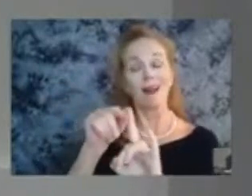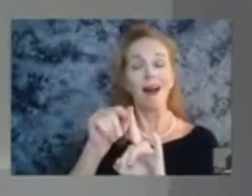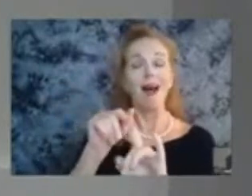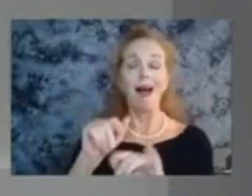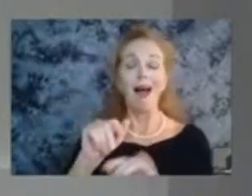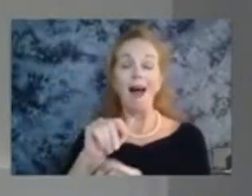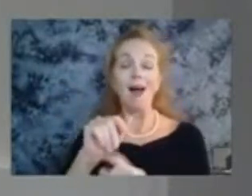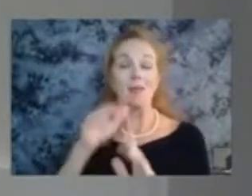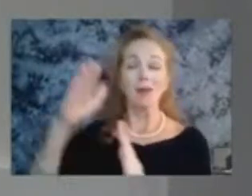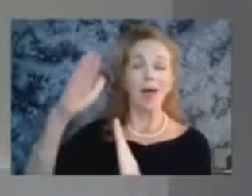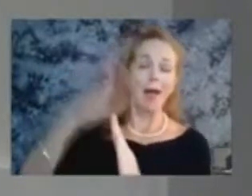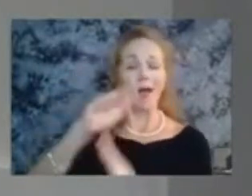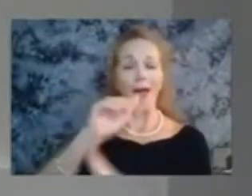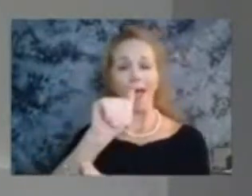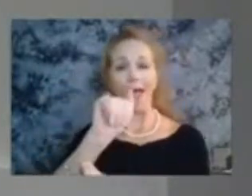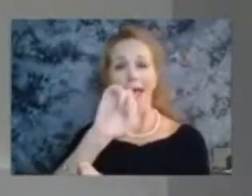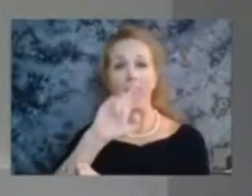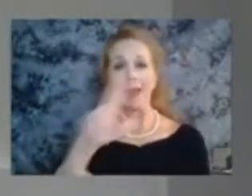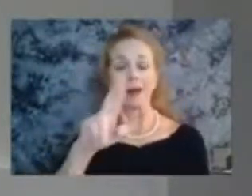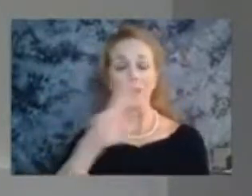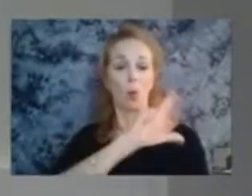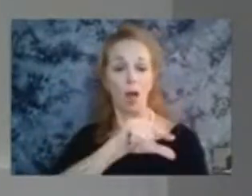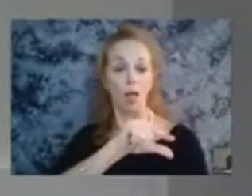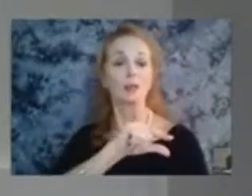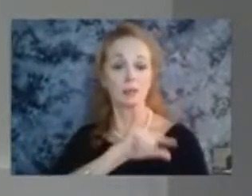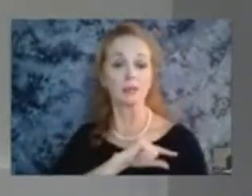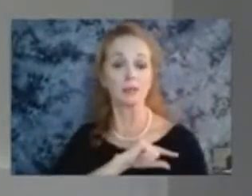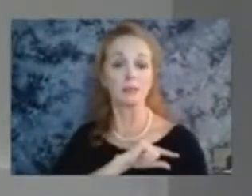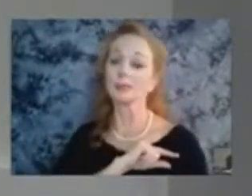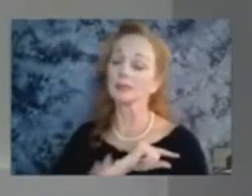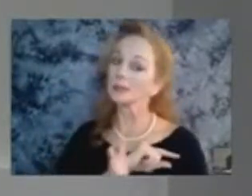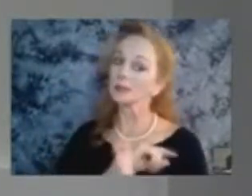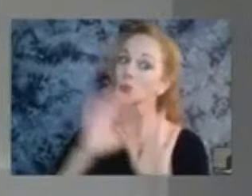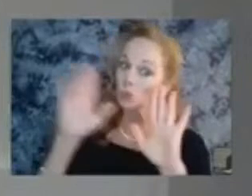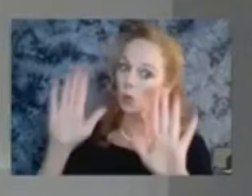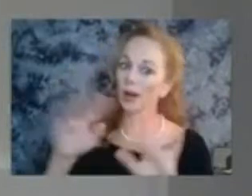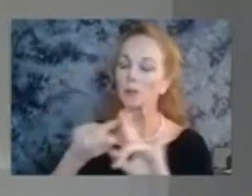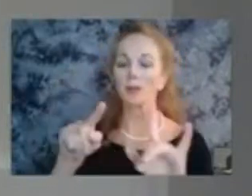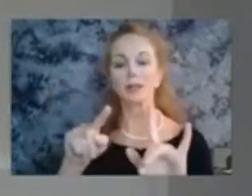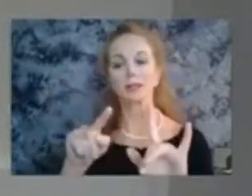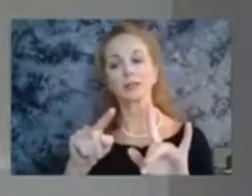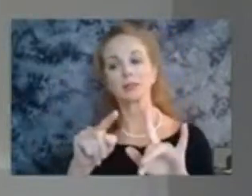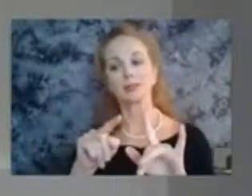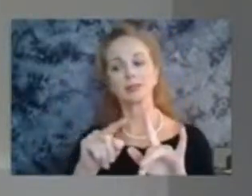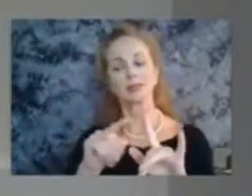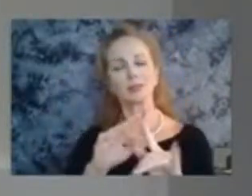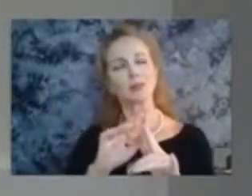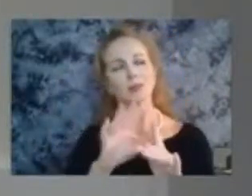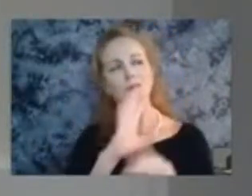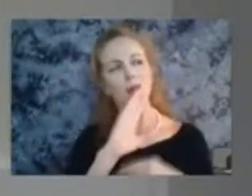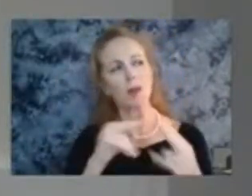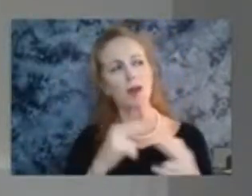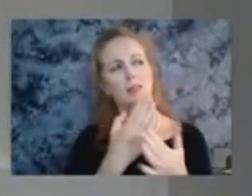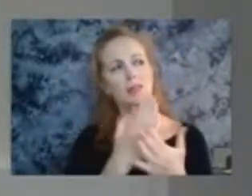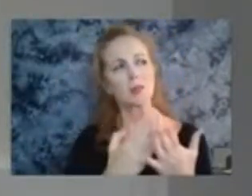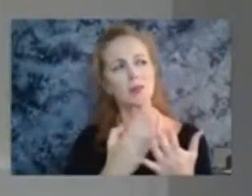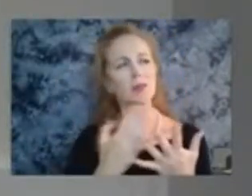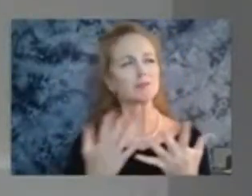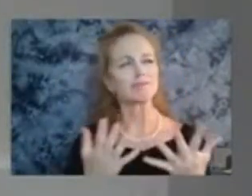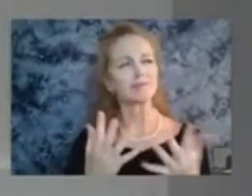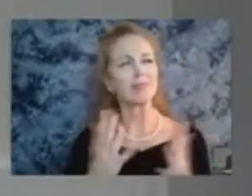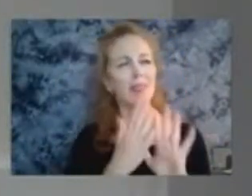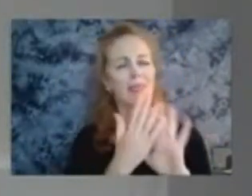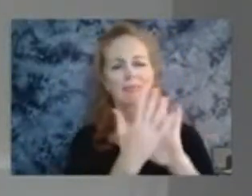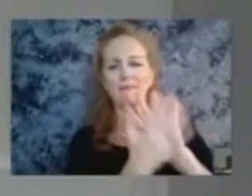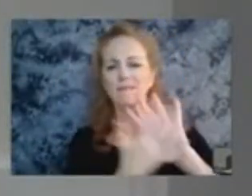are always fantastic, but I wonder if you could comment with regards to some of the filters,